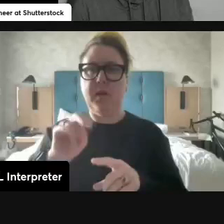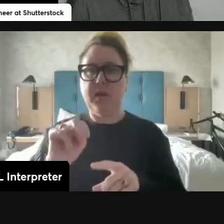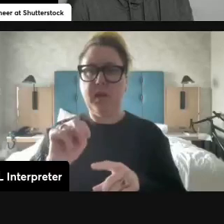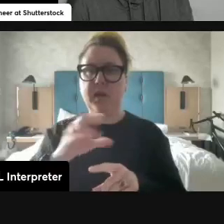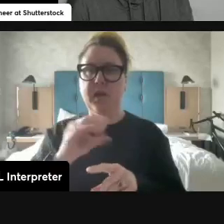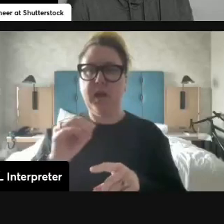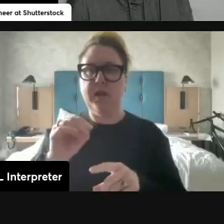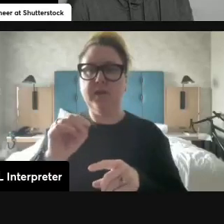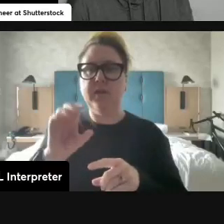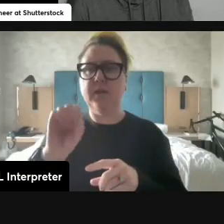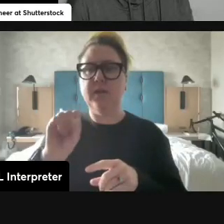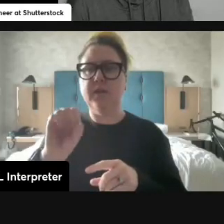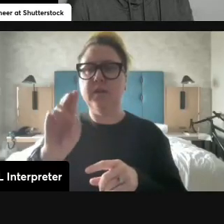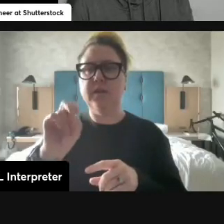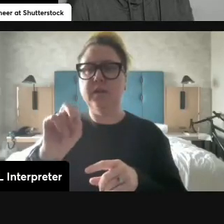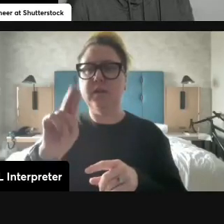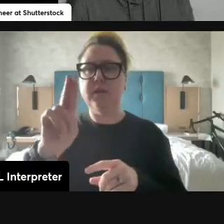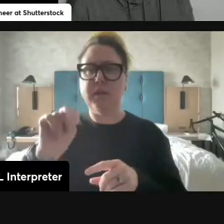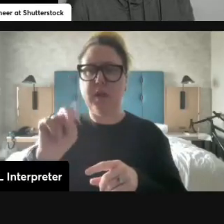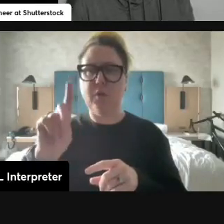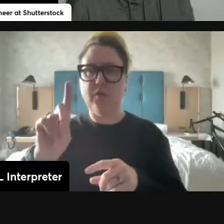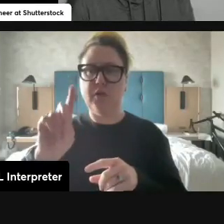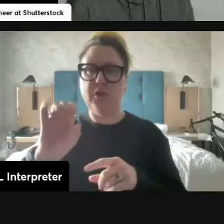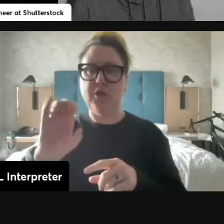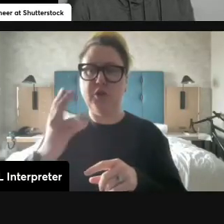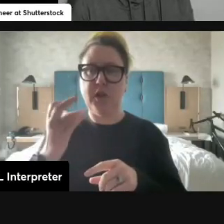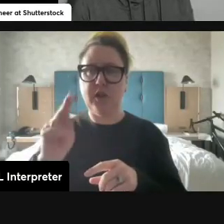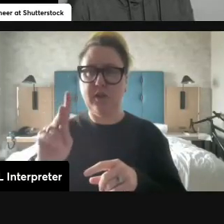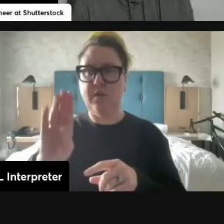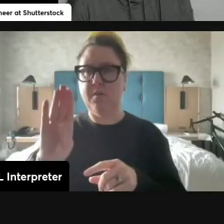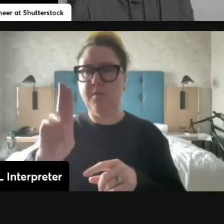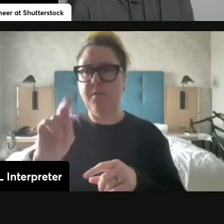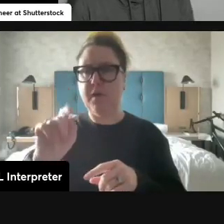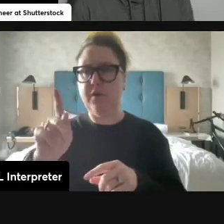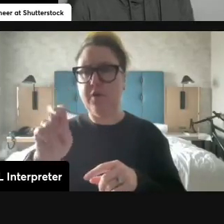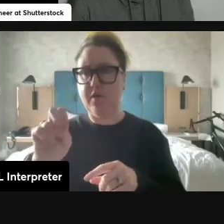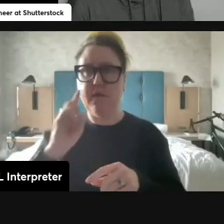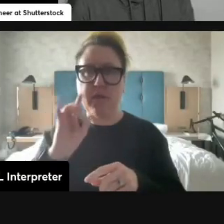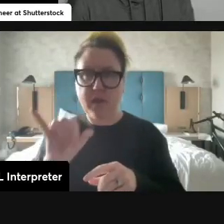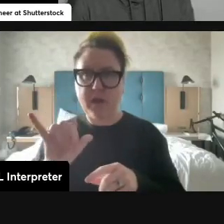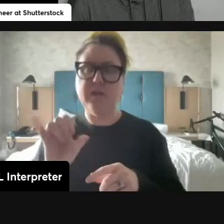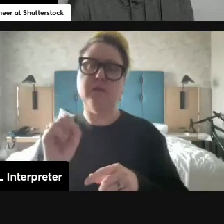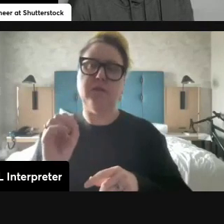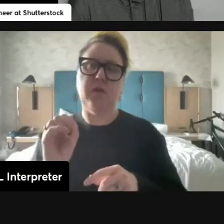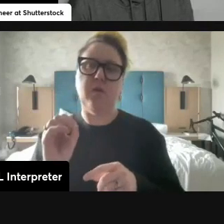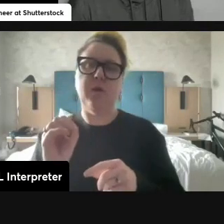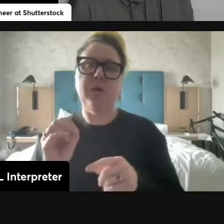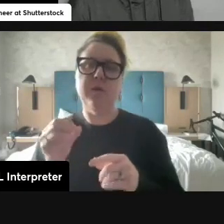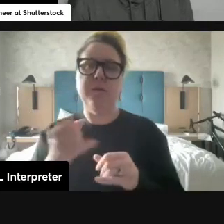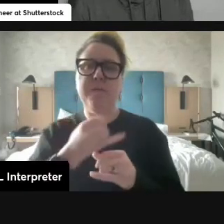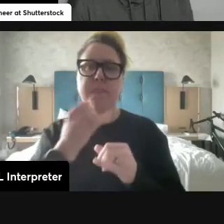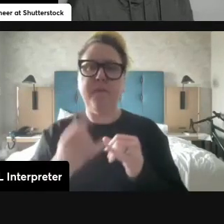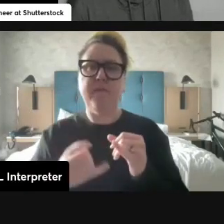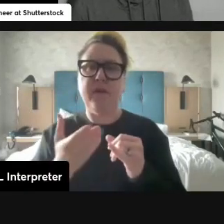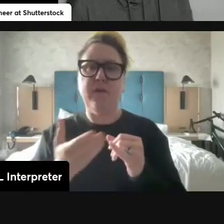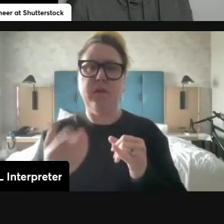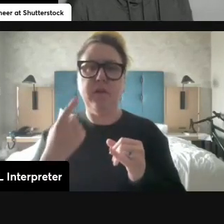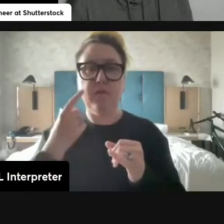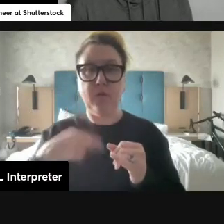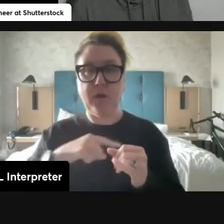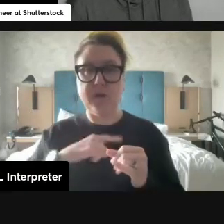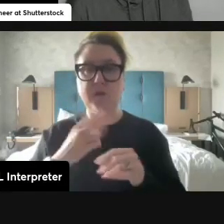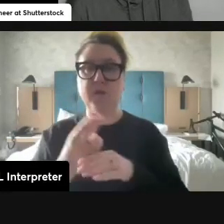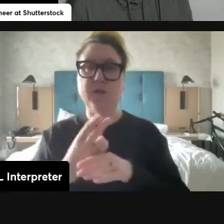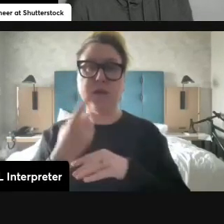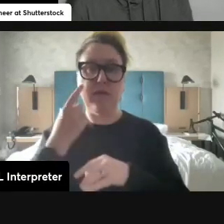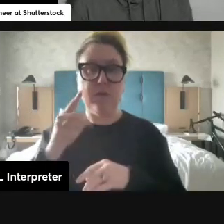some of those efforts. And then the final thing that we're using it